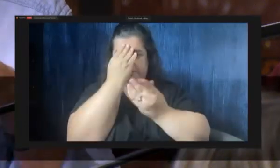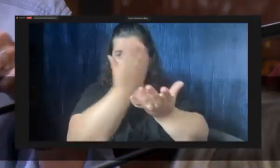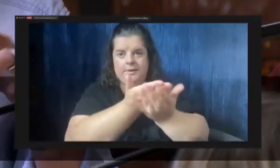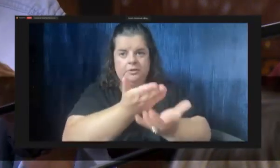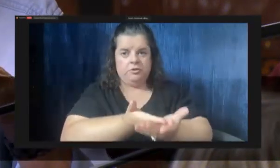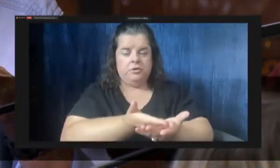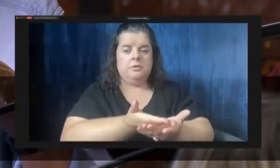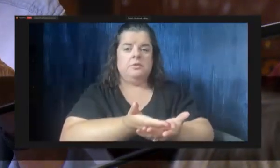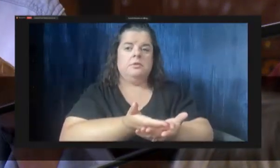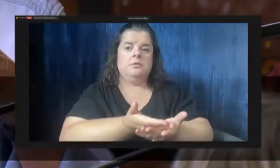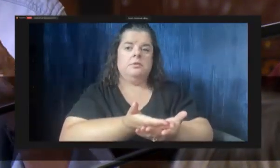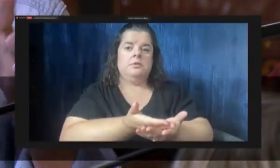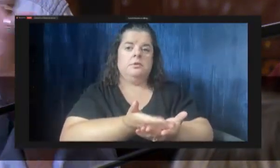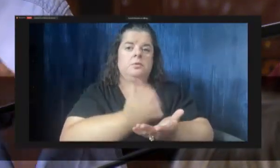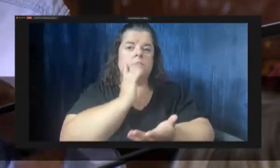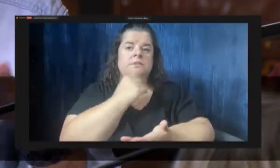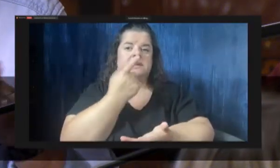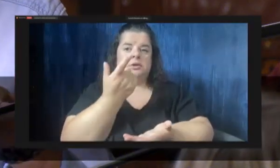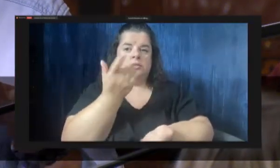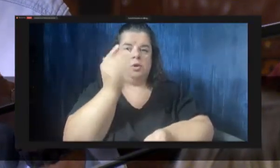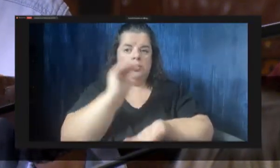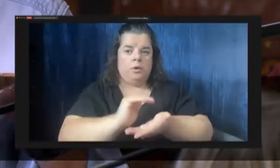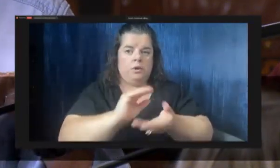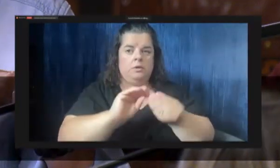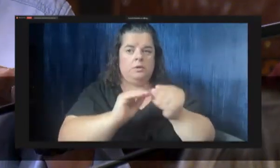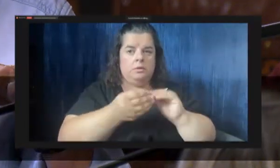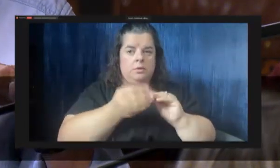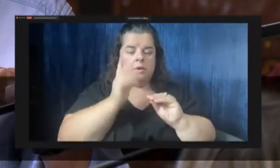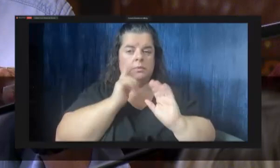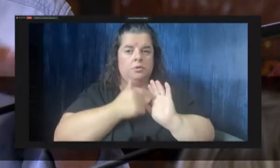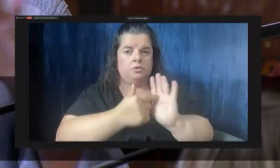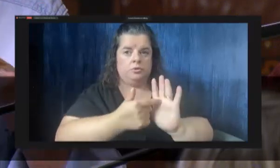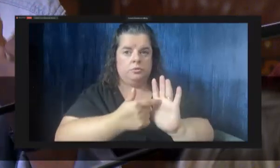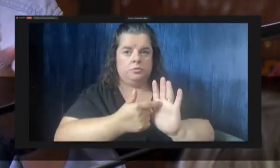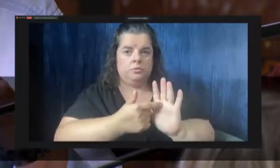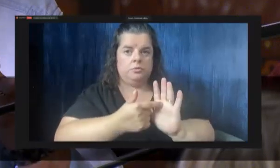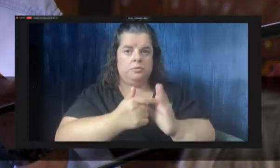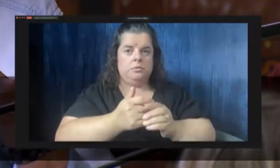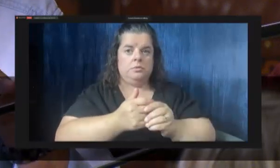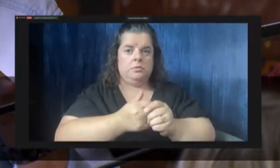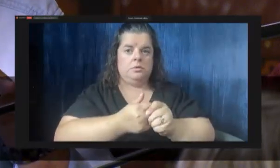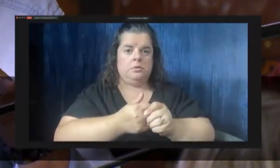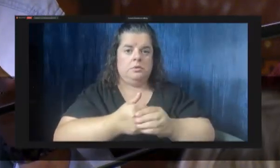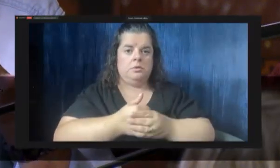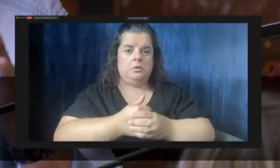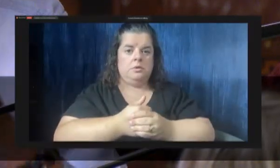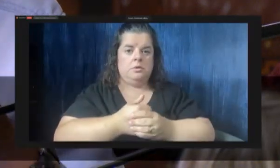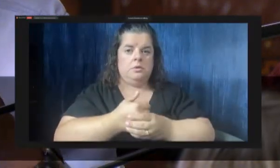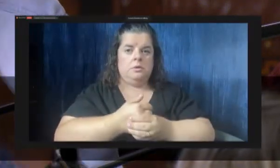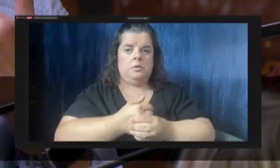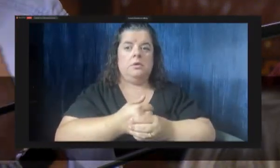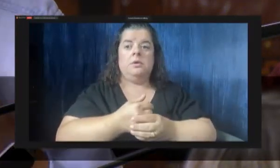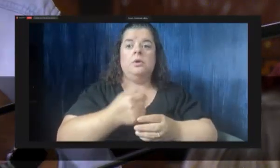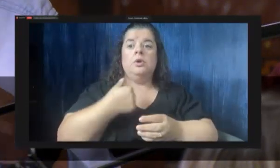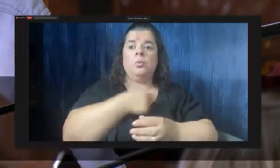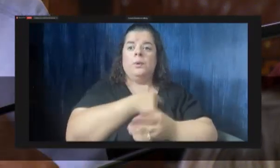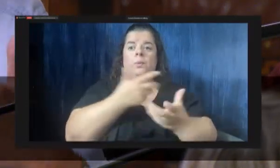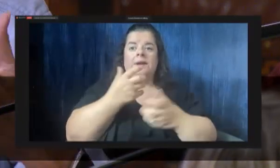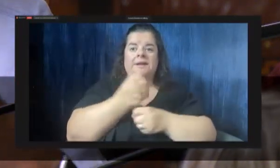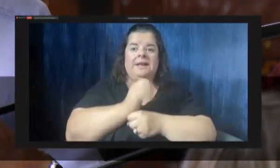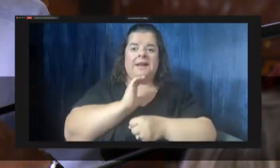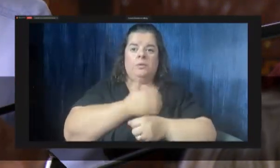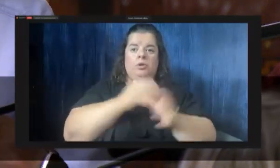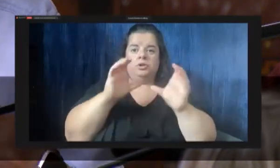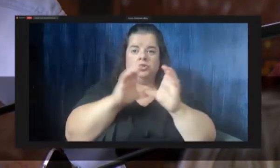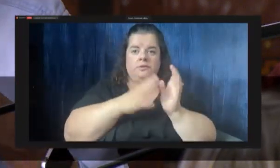us reductions or that will show us that we're like getting our certification. Right. Other than how